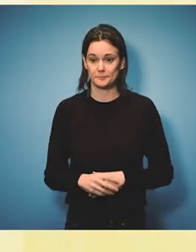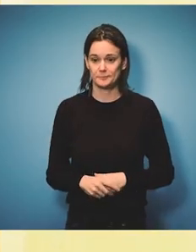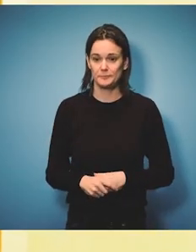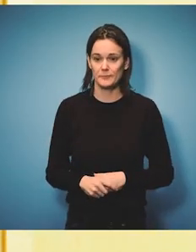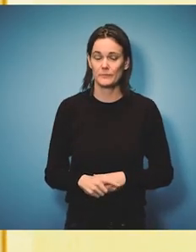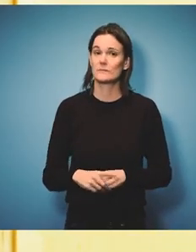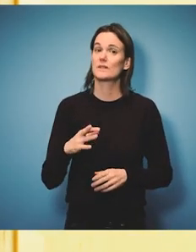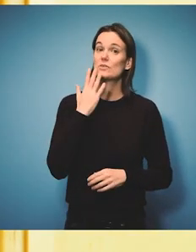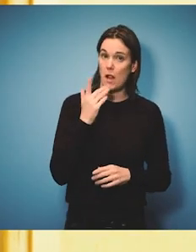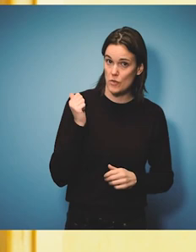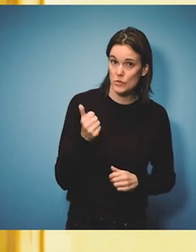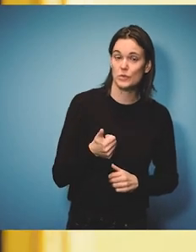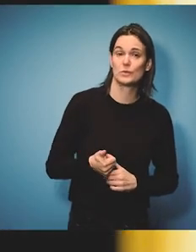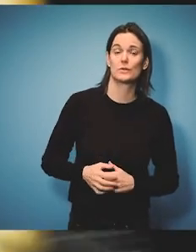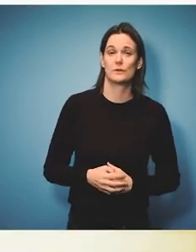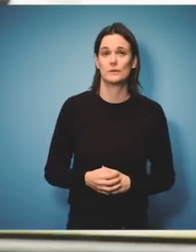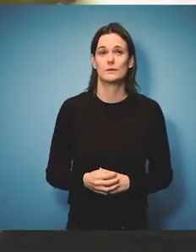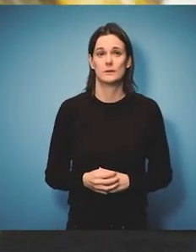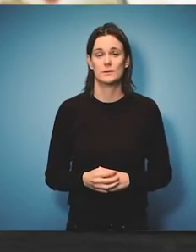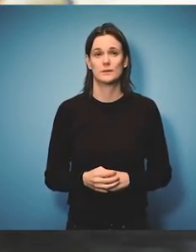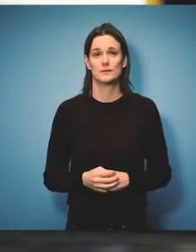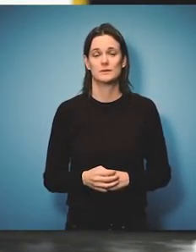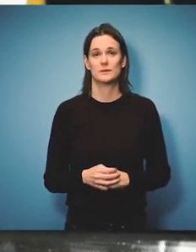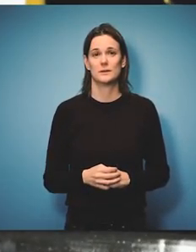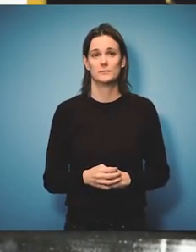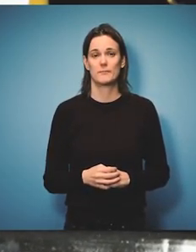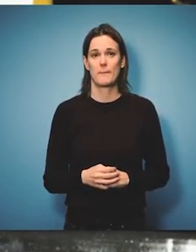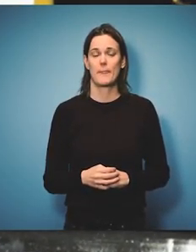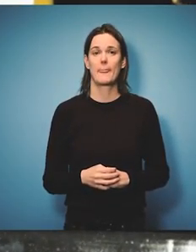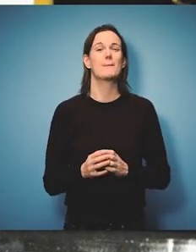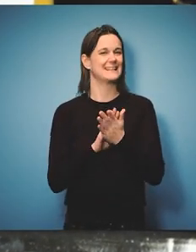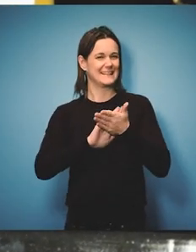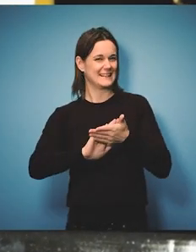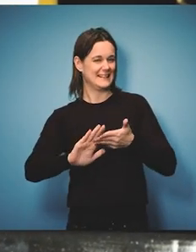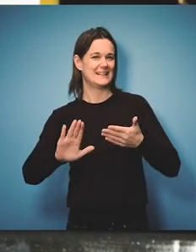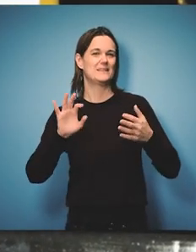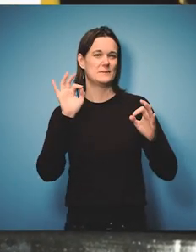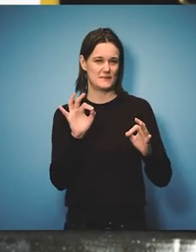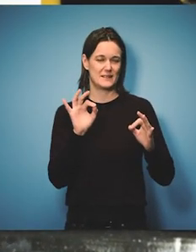can see, it has risen a little bit. It has some nice color on it.